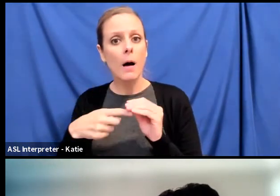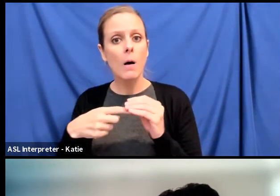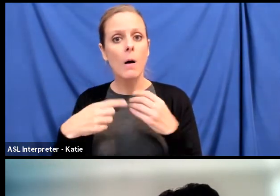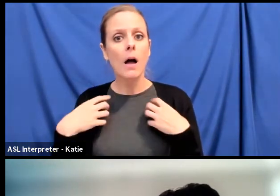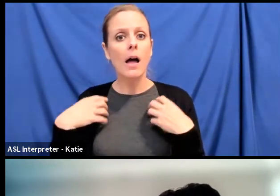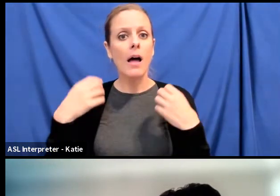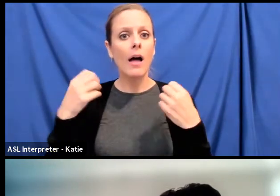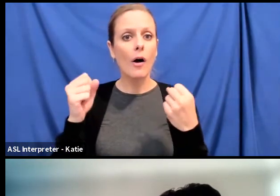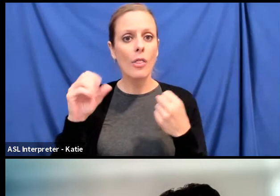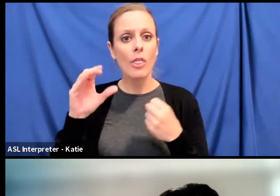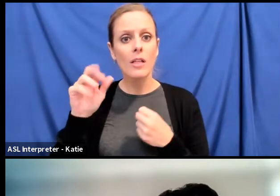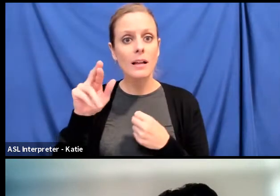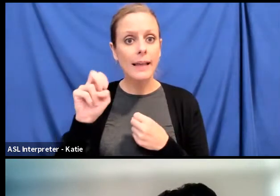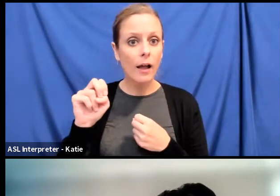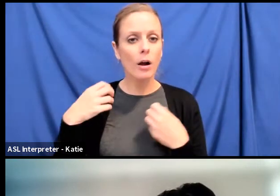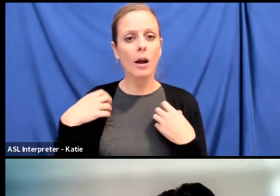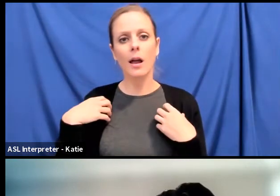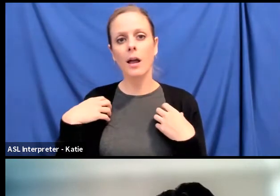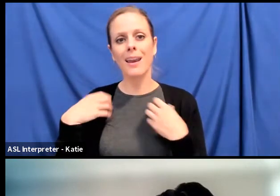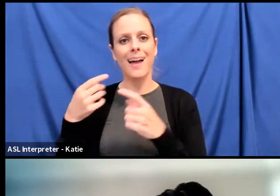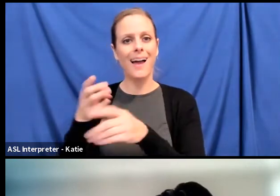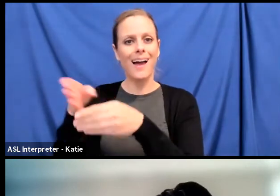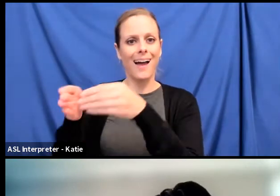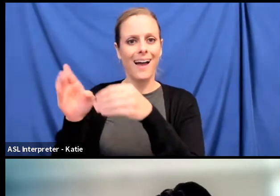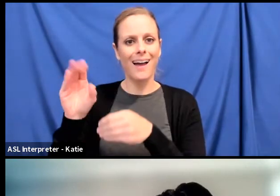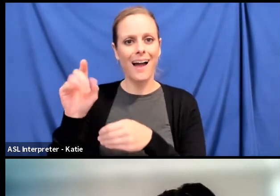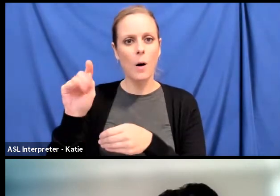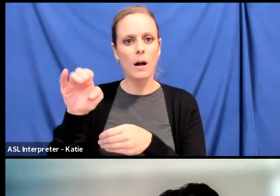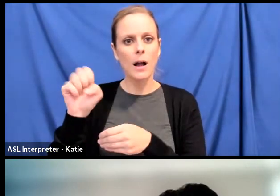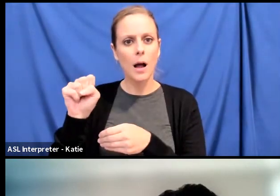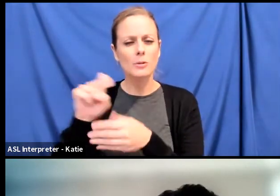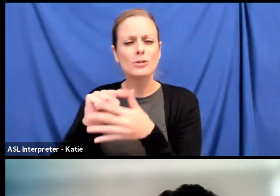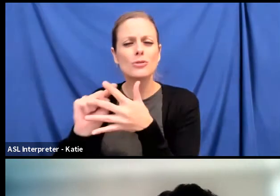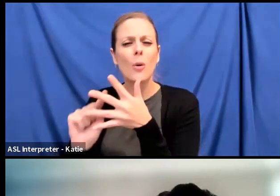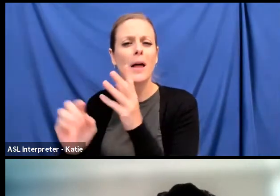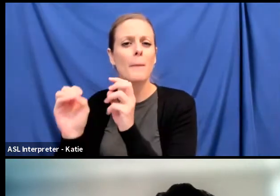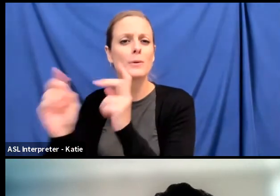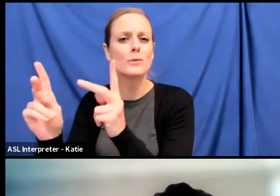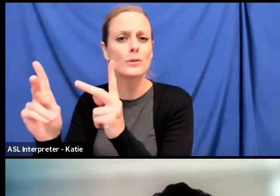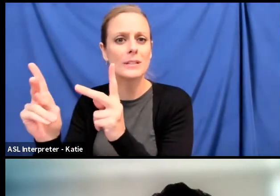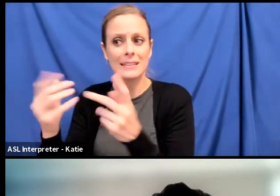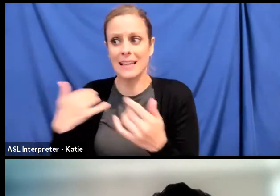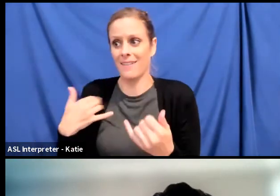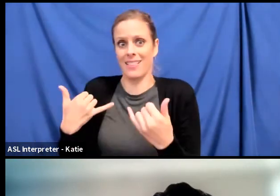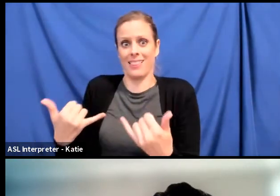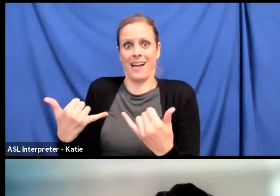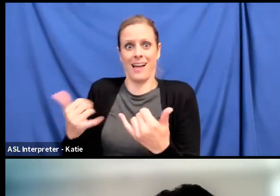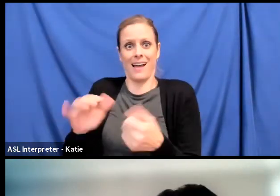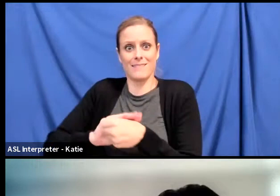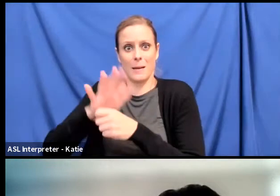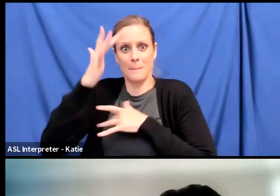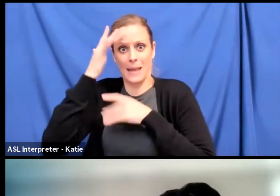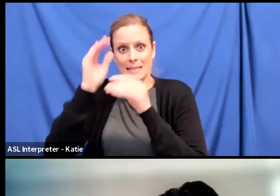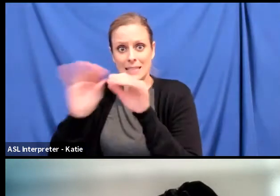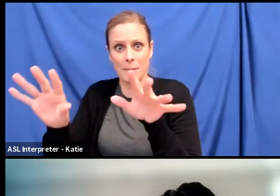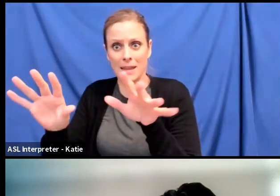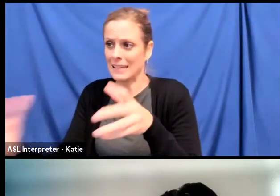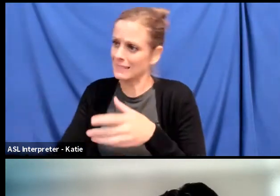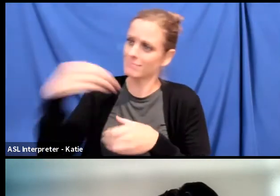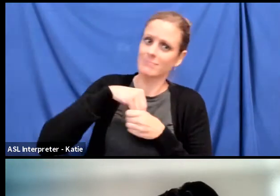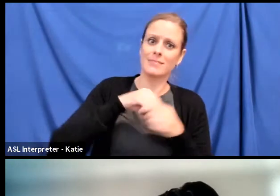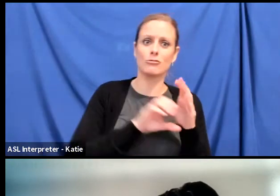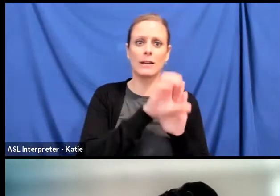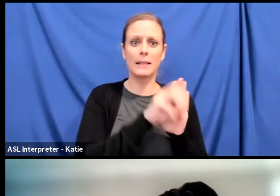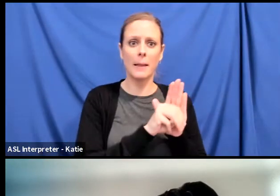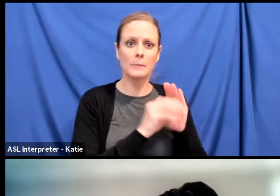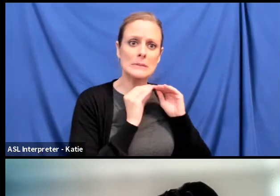health outcomes. Like there's such an opportunity to teach so many different things and have the students be activated